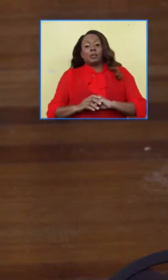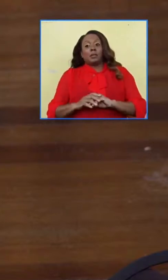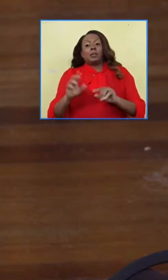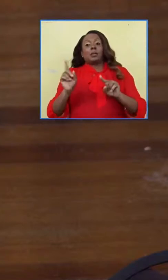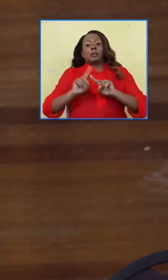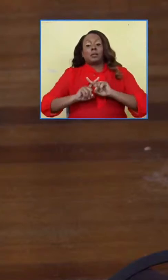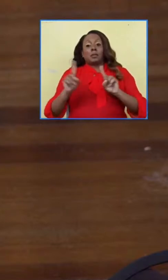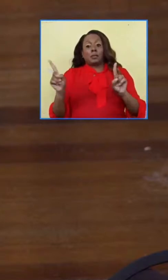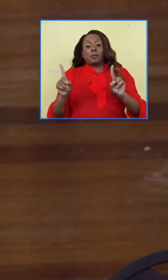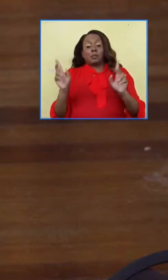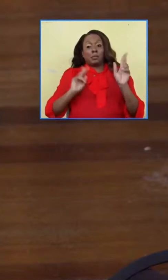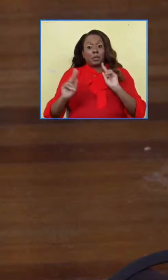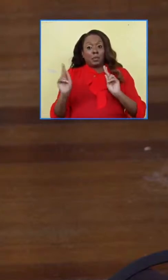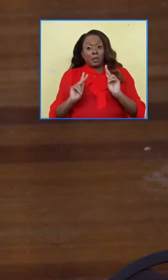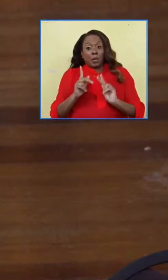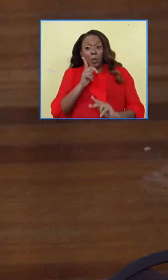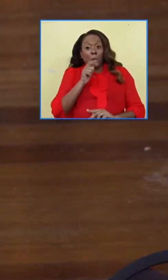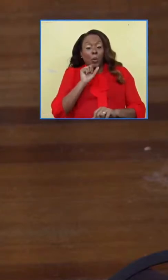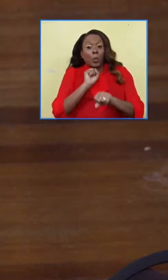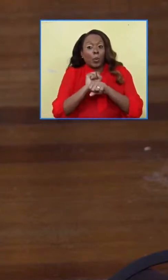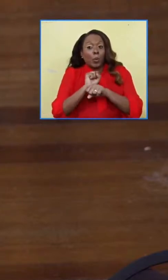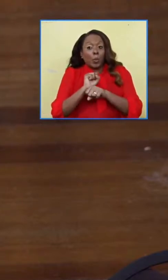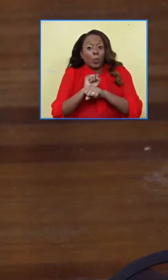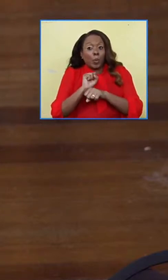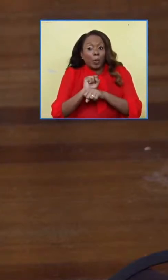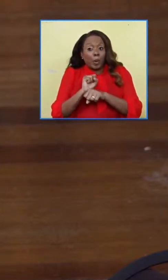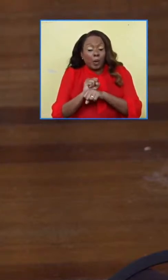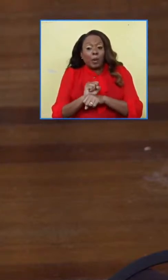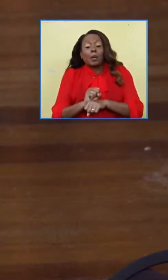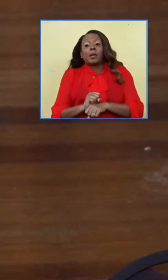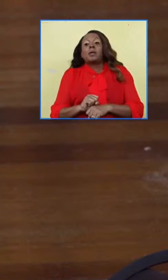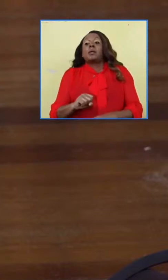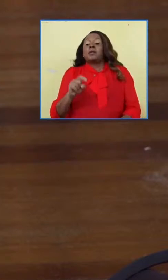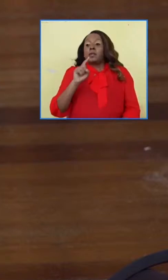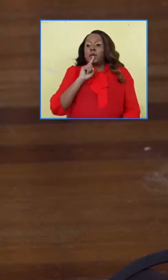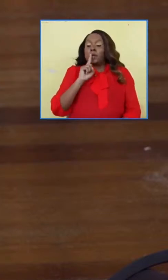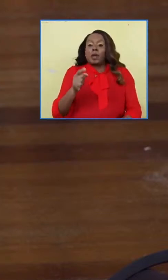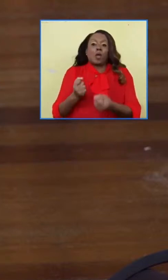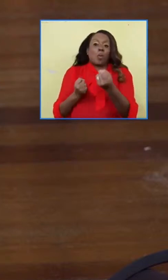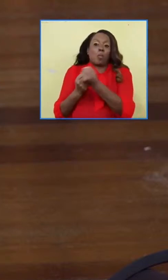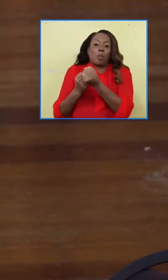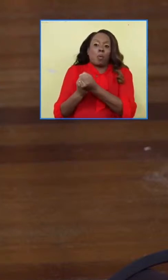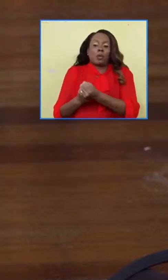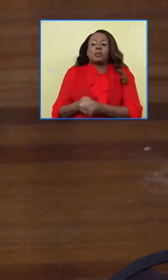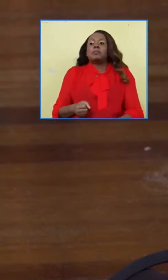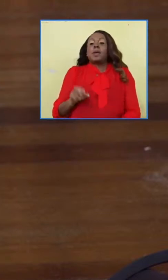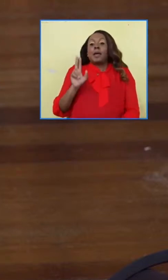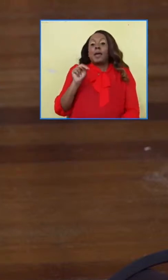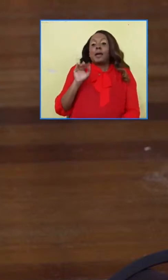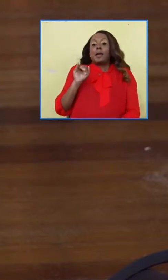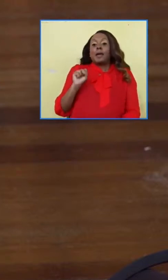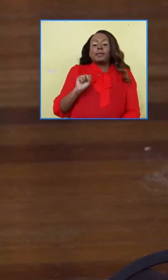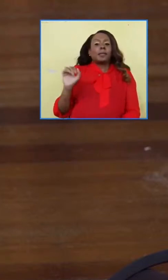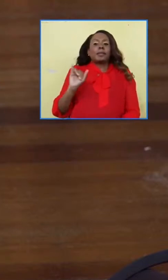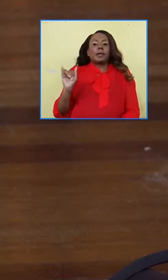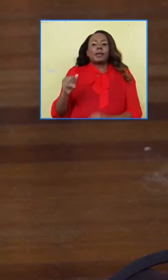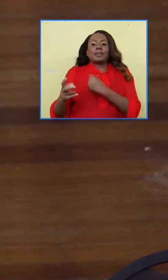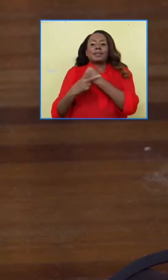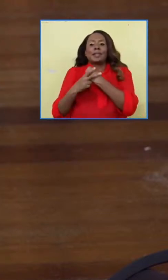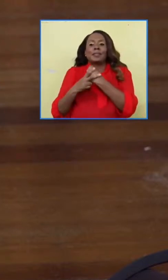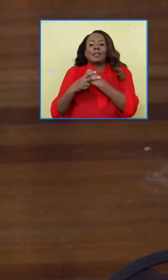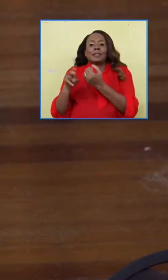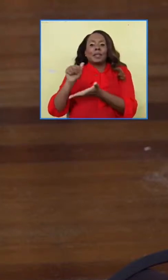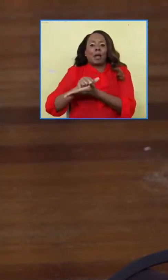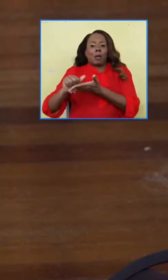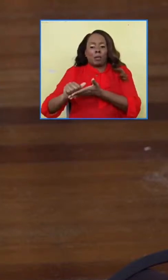financed by the working population. That's the heart of our system. The fund is like a savings account. You dip into it